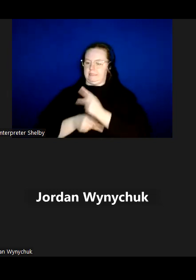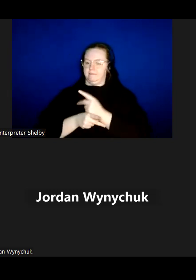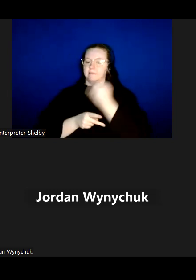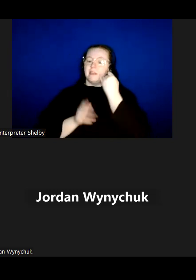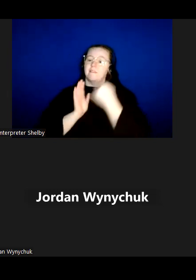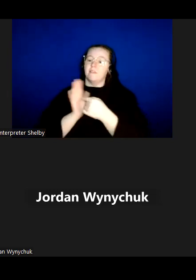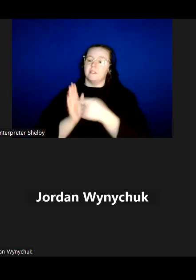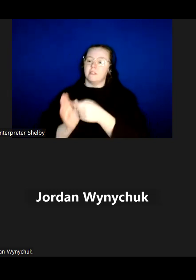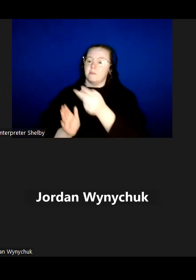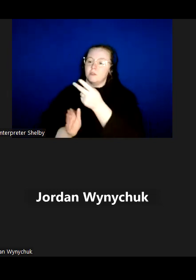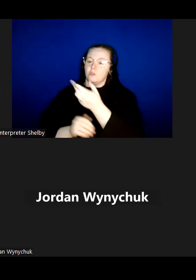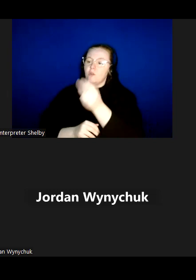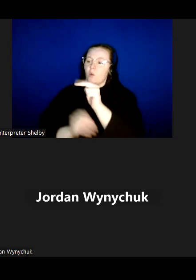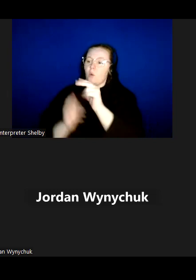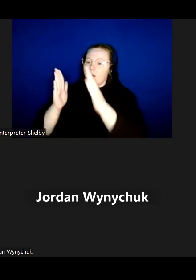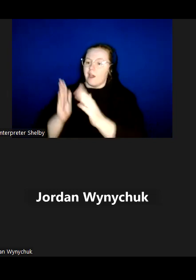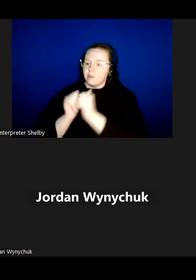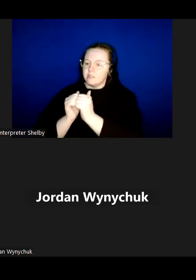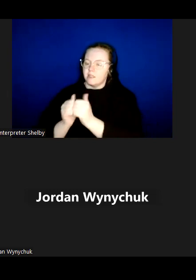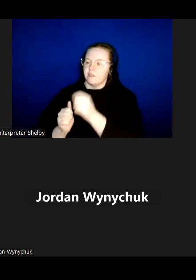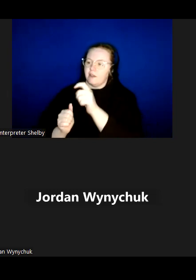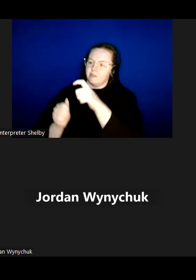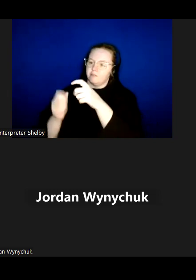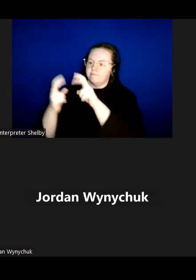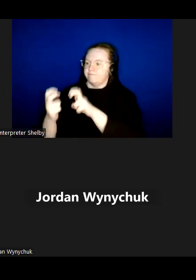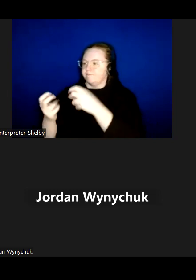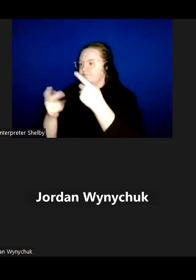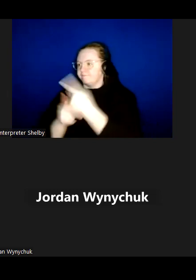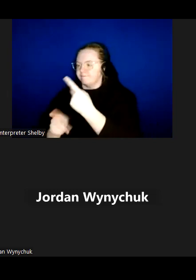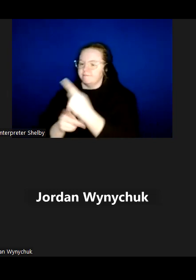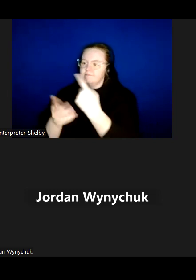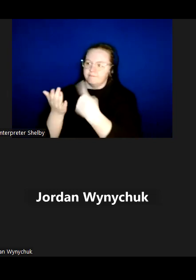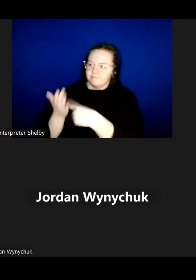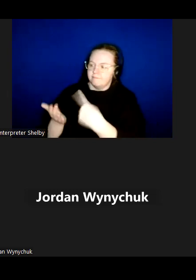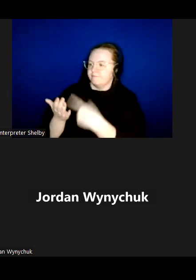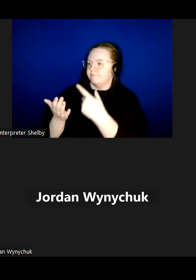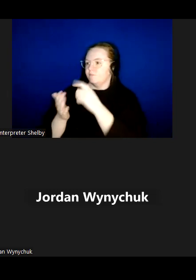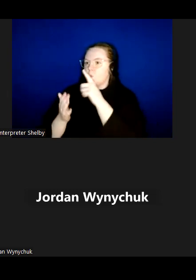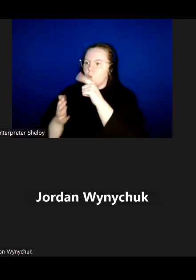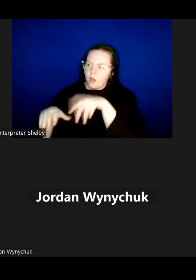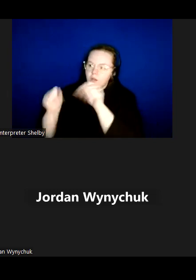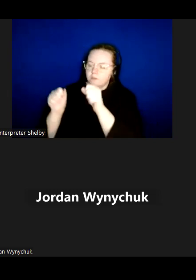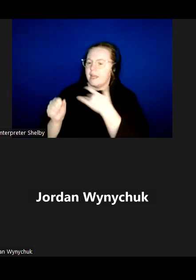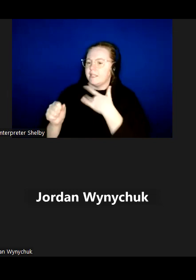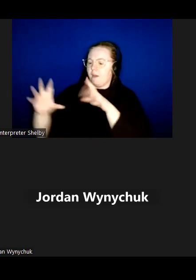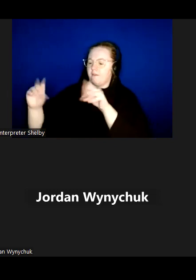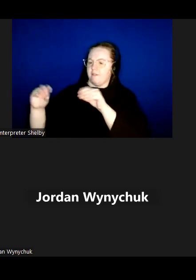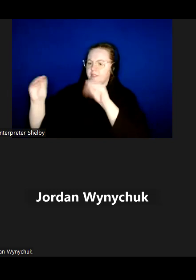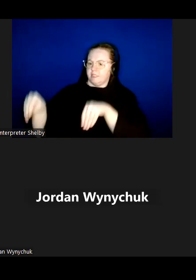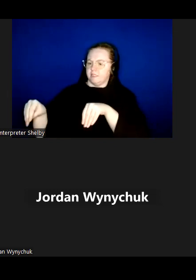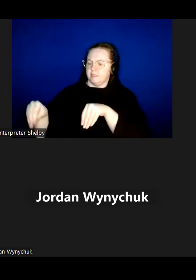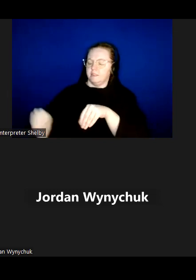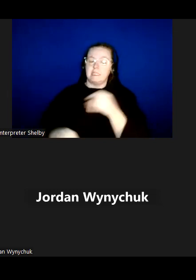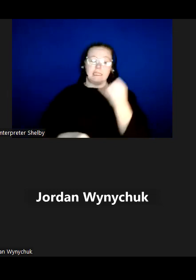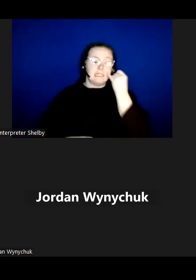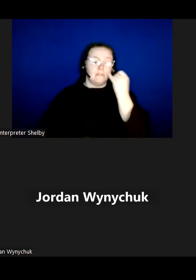then you would have to figure out how that is split, and usually that's 50-50. If you are separating as a